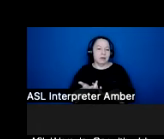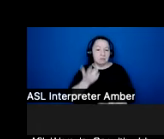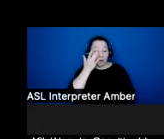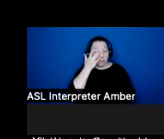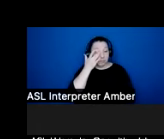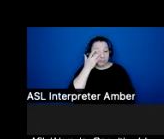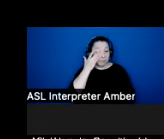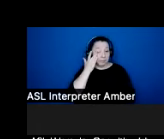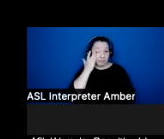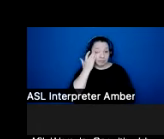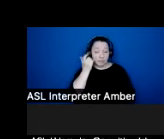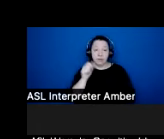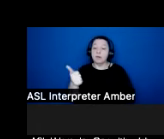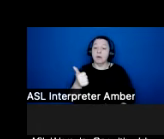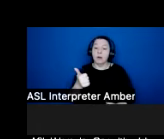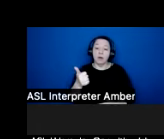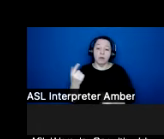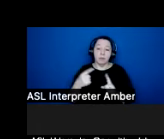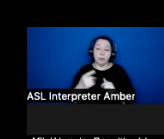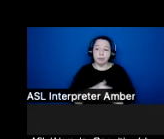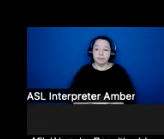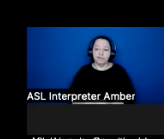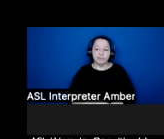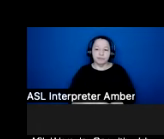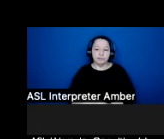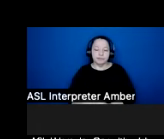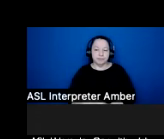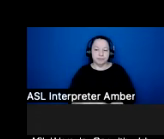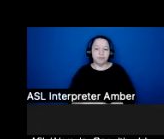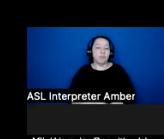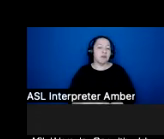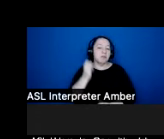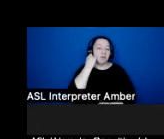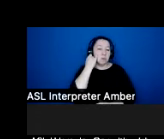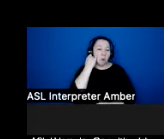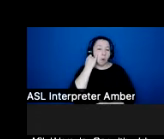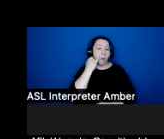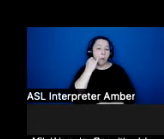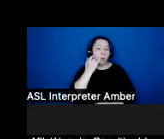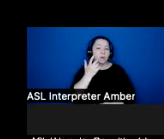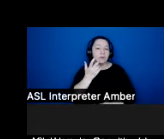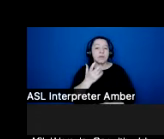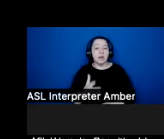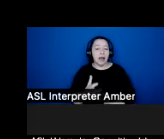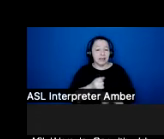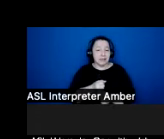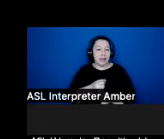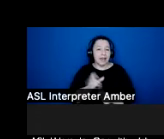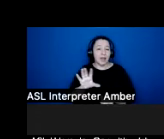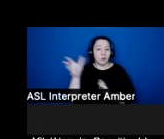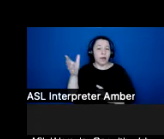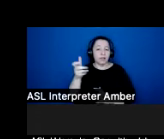Okay. So the other thing is, okay, so if I go on a crisis call tonight and I'm working hand in hand with the